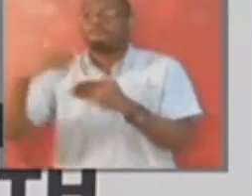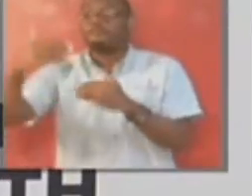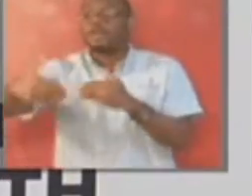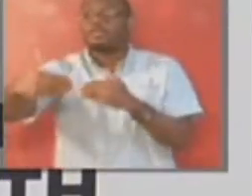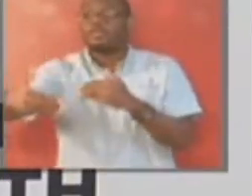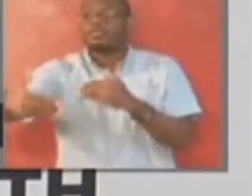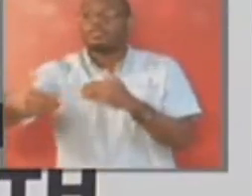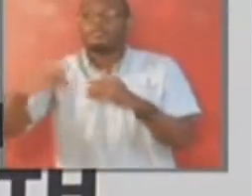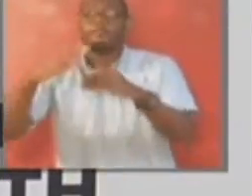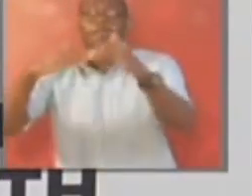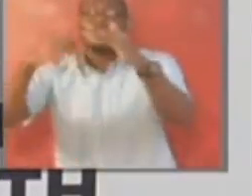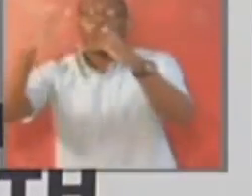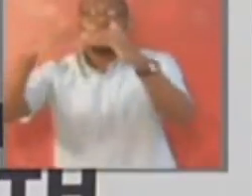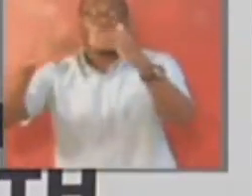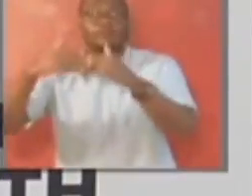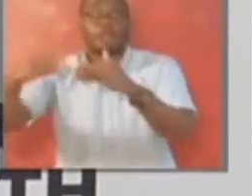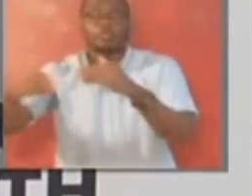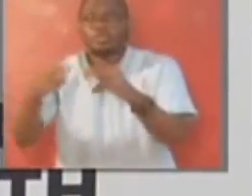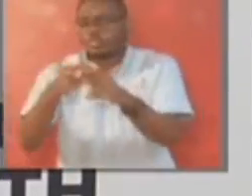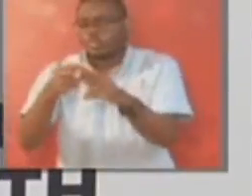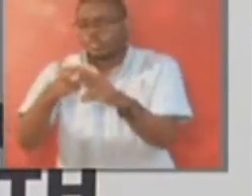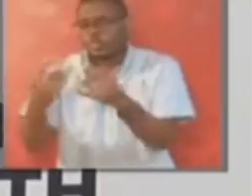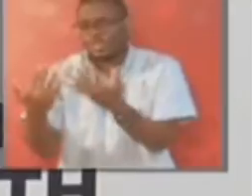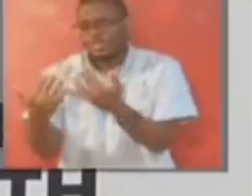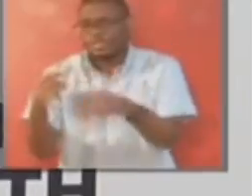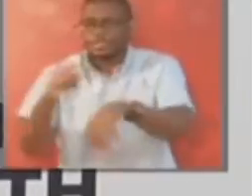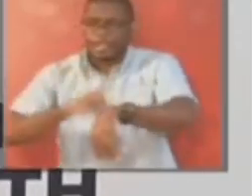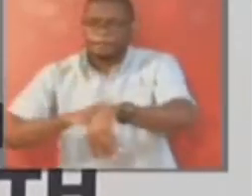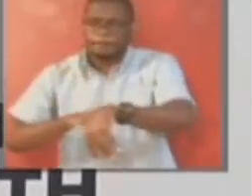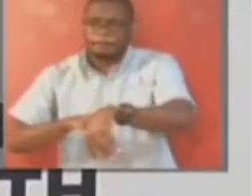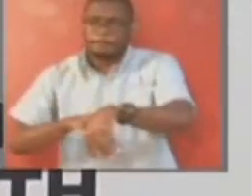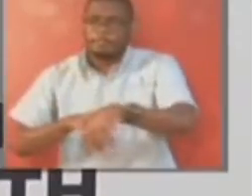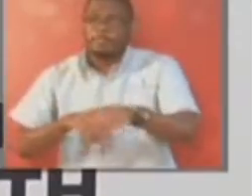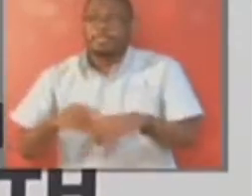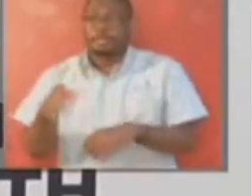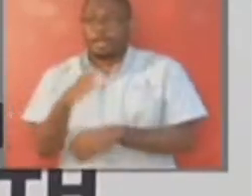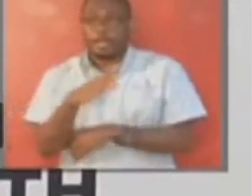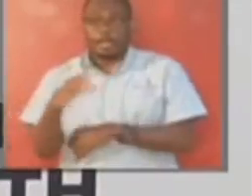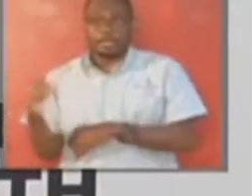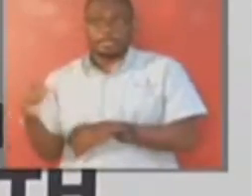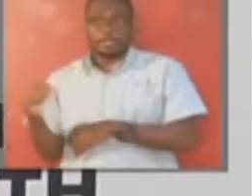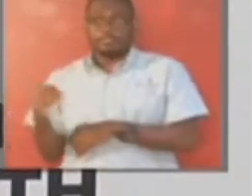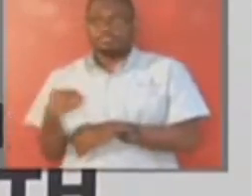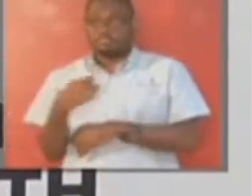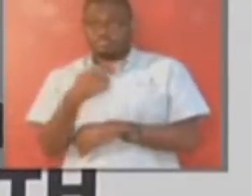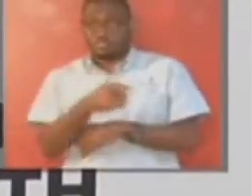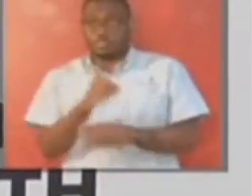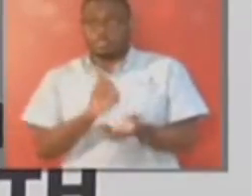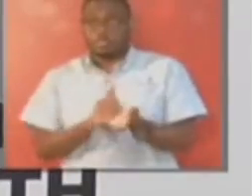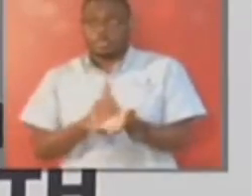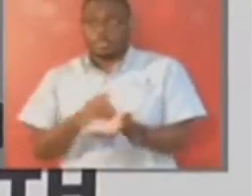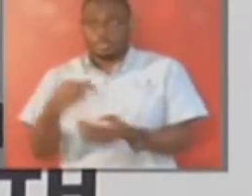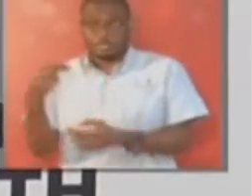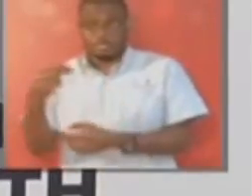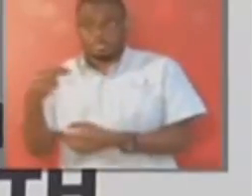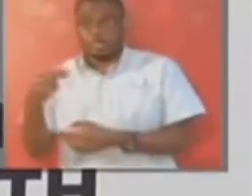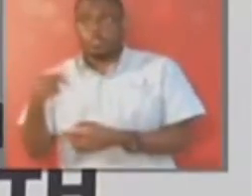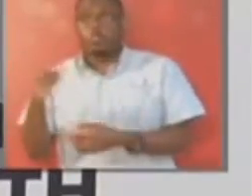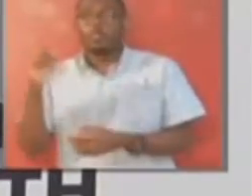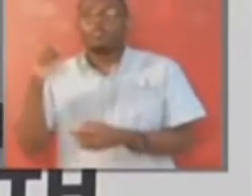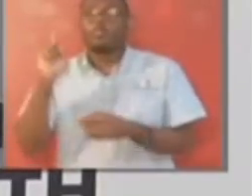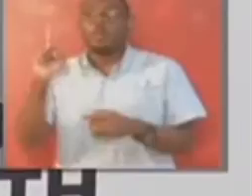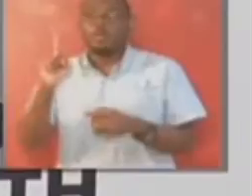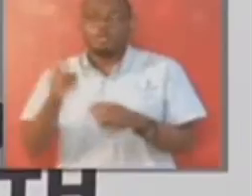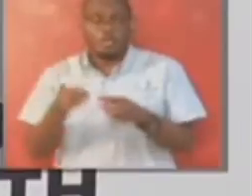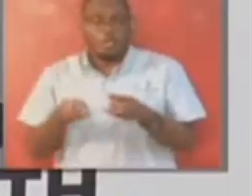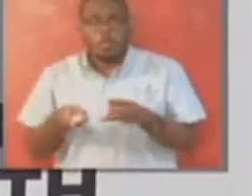waiting time. And Dr. Hamid's telemedicine initiative, which is at North Central, is aimed as one measure to decrease persons having to wait